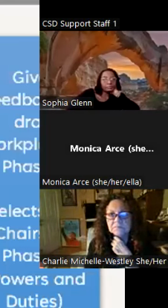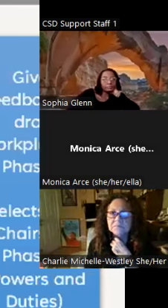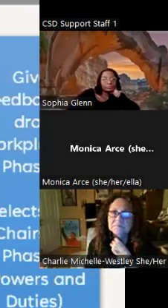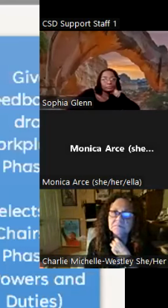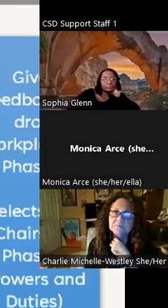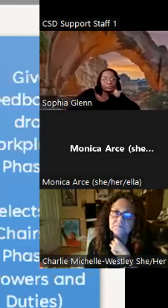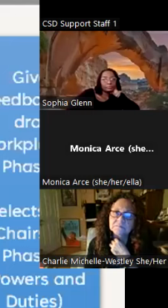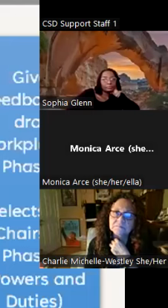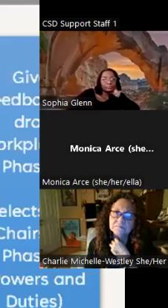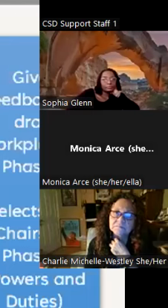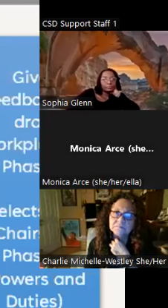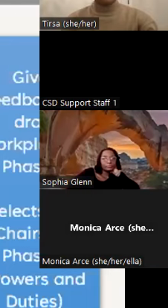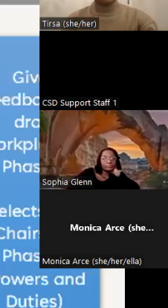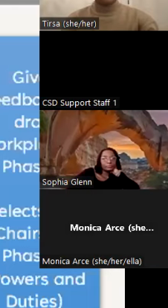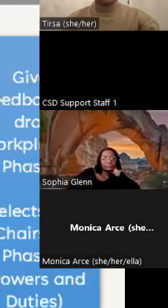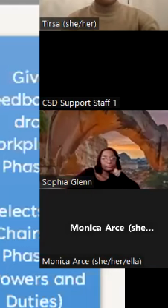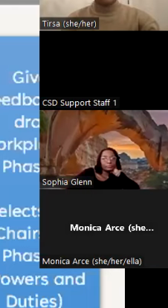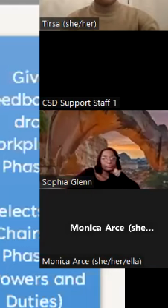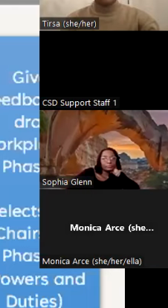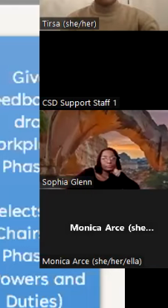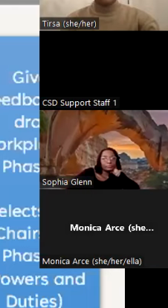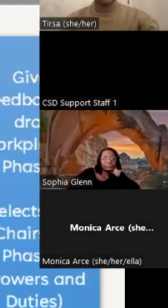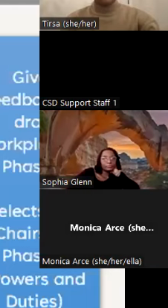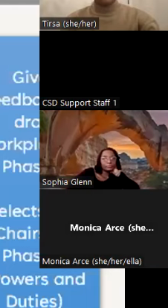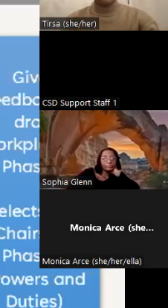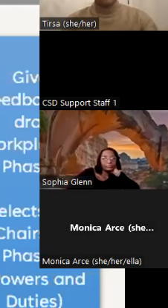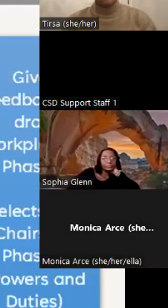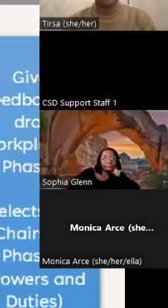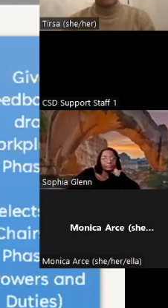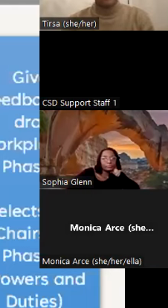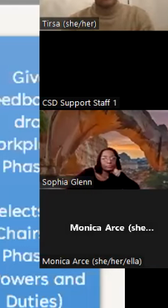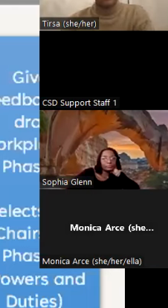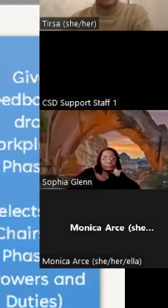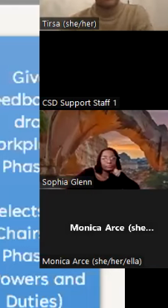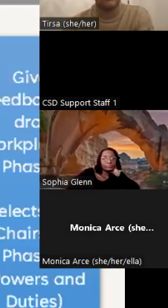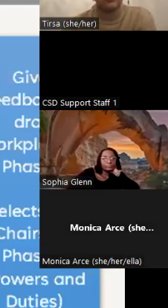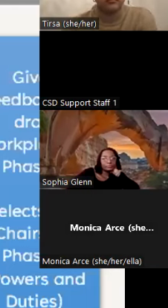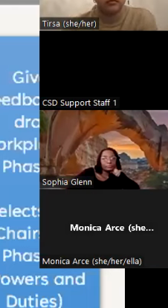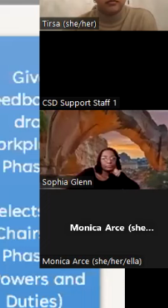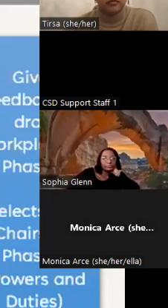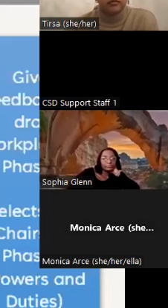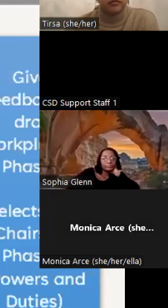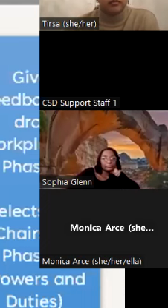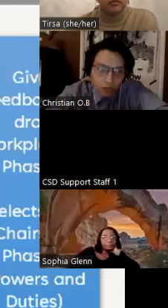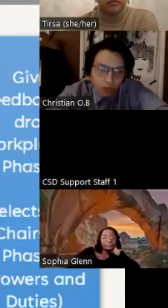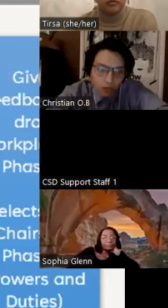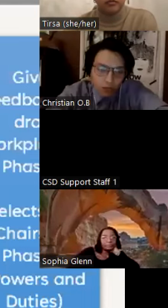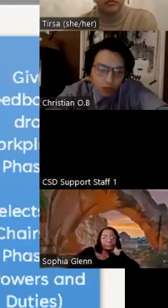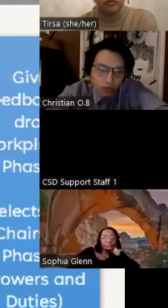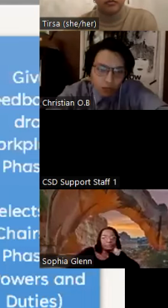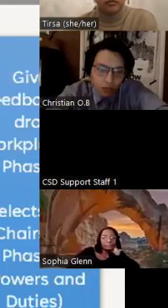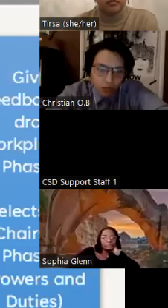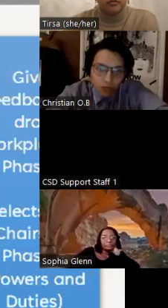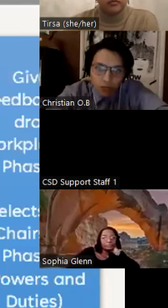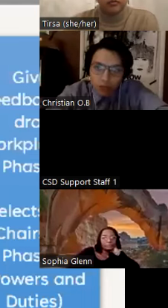that was both in the staff proposed work plan and in the co-chairs proposed on the 26th. There wasn't immediate consensus,